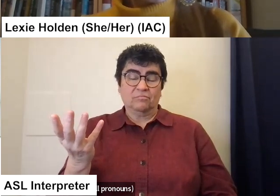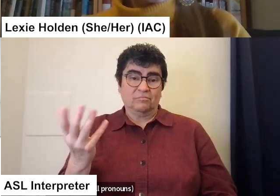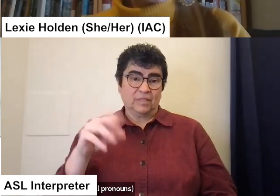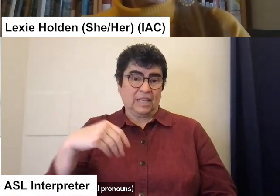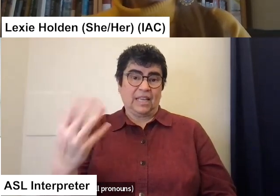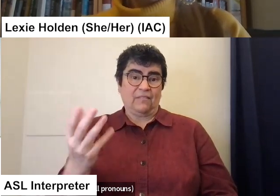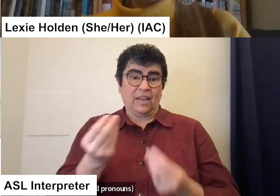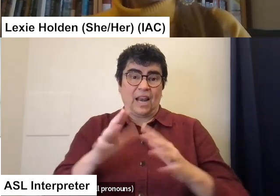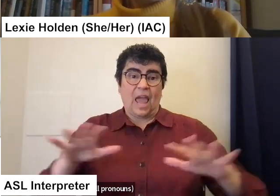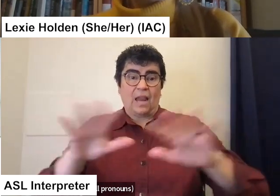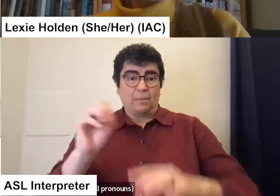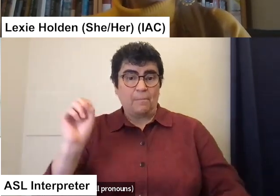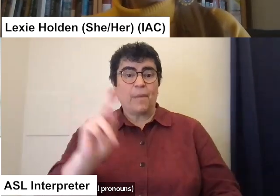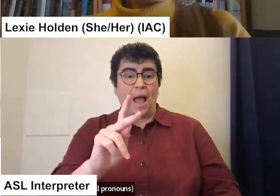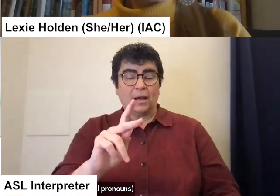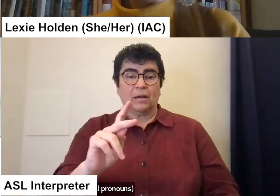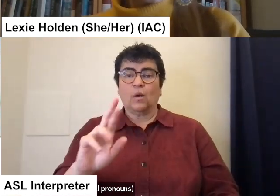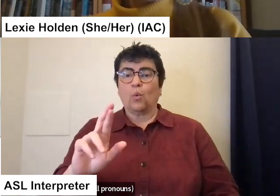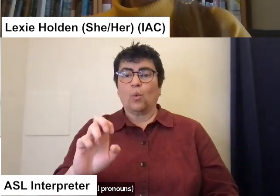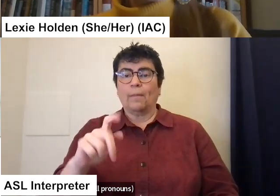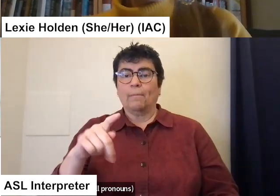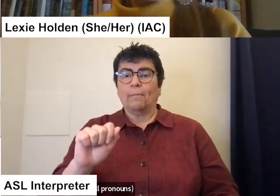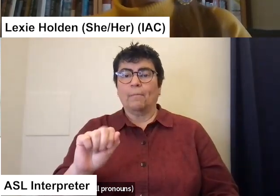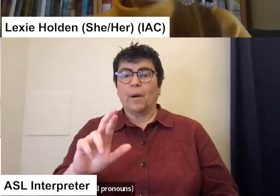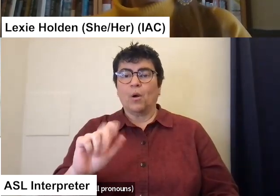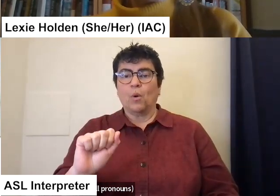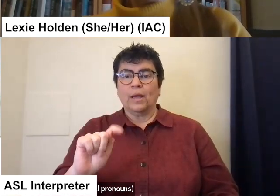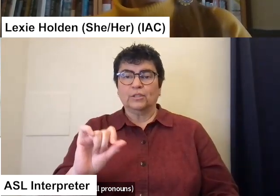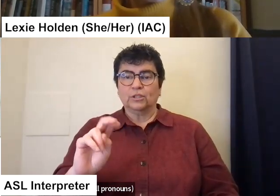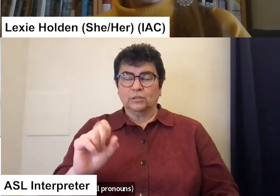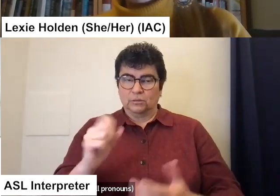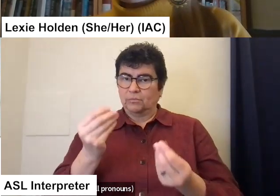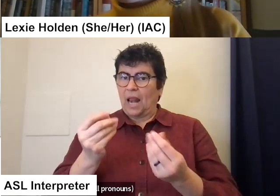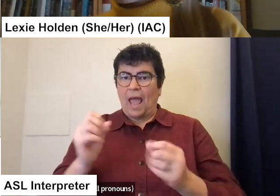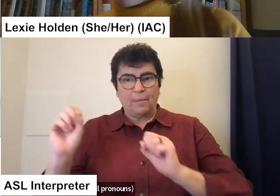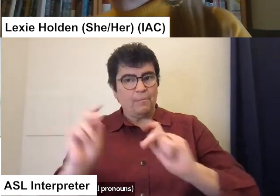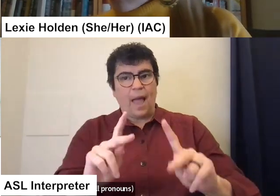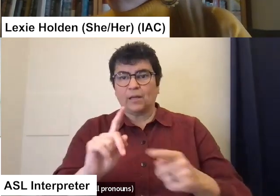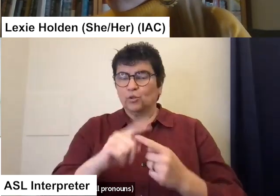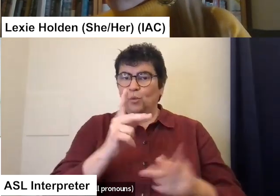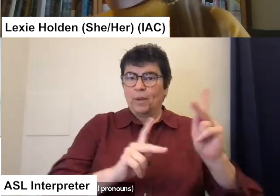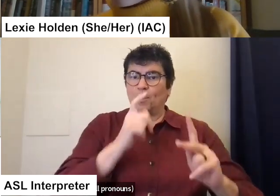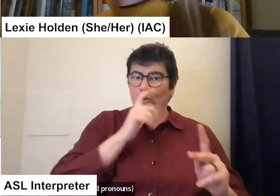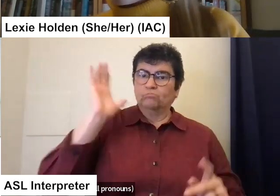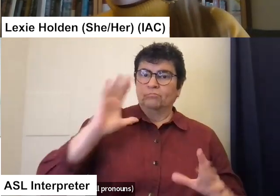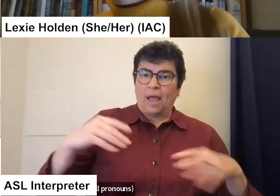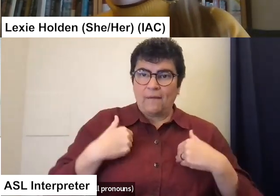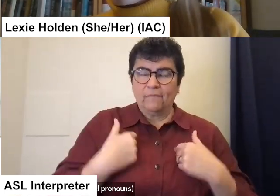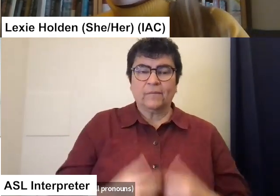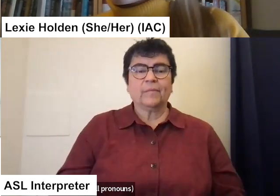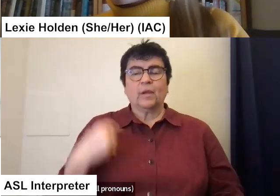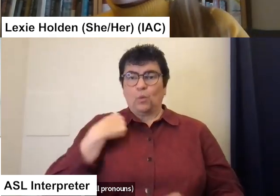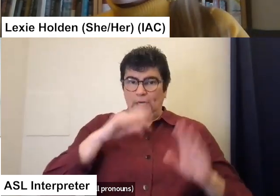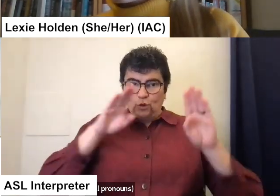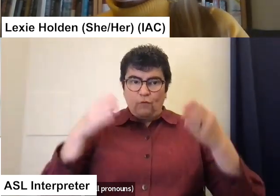giving land back, land reparations. We should focus on growing our